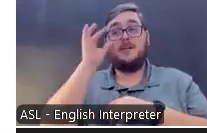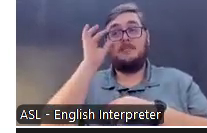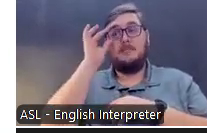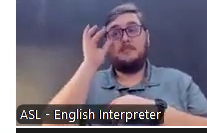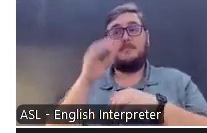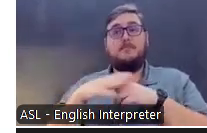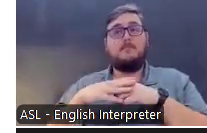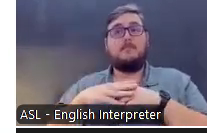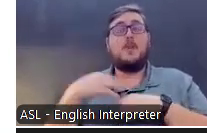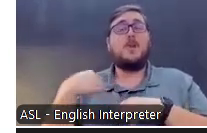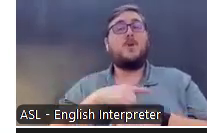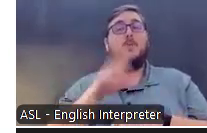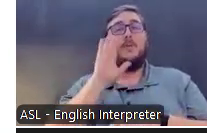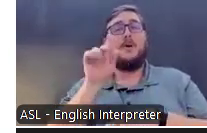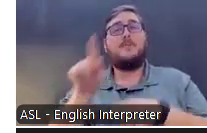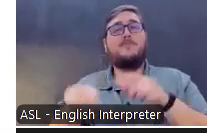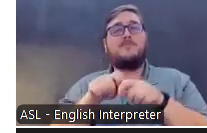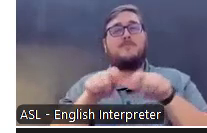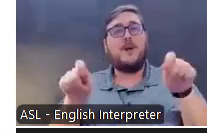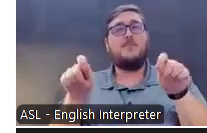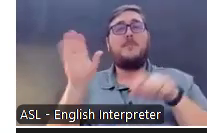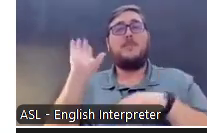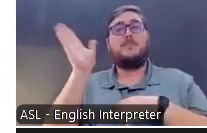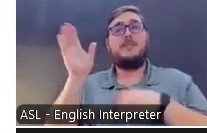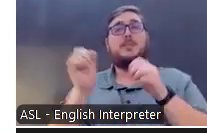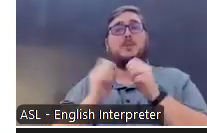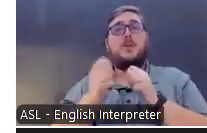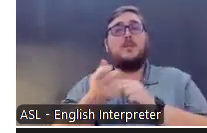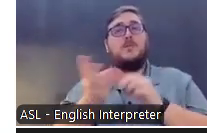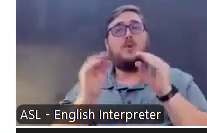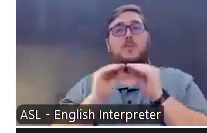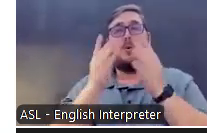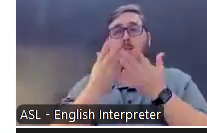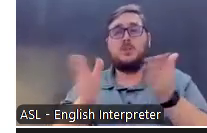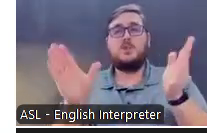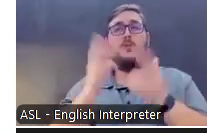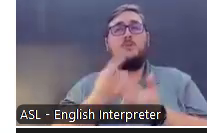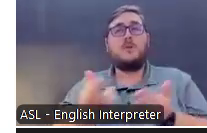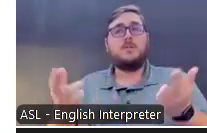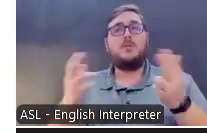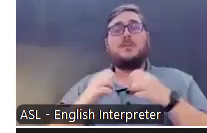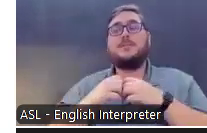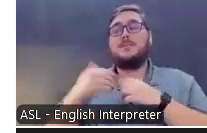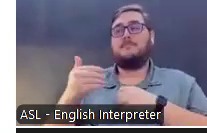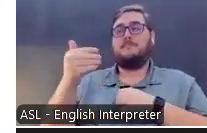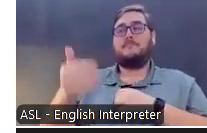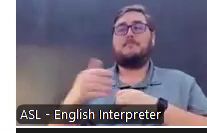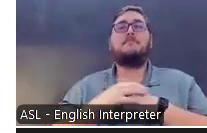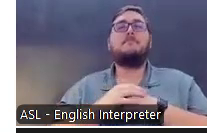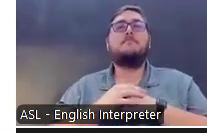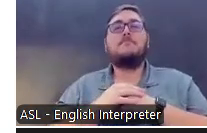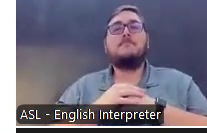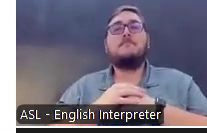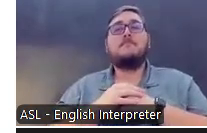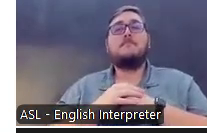And we're just going to finish up this presentation with just a couple more general resources. So if you could go to the next slide. Here's